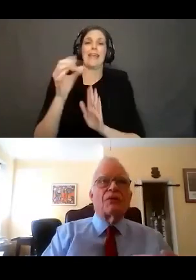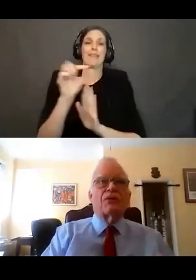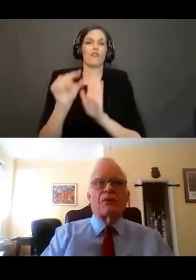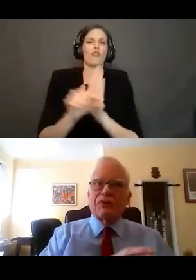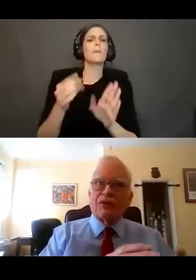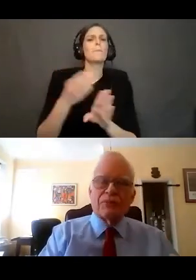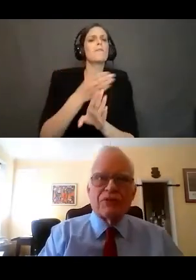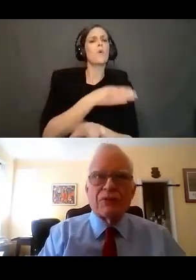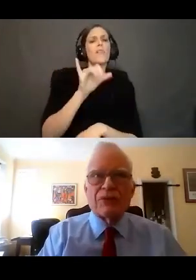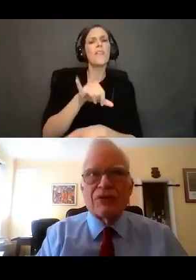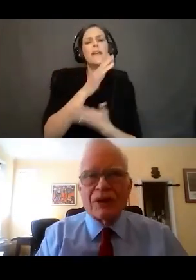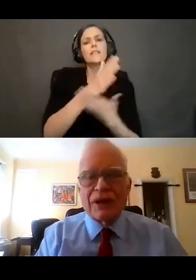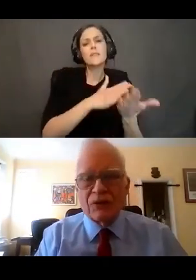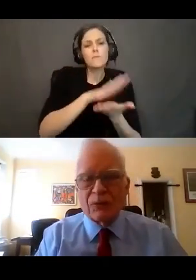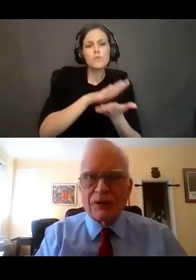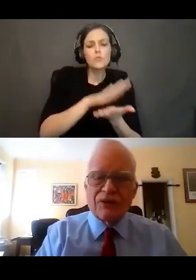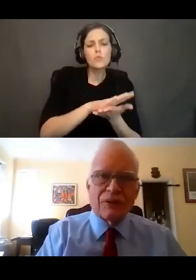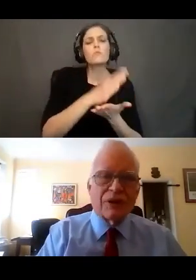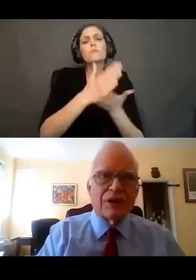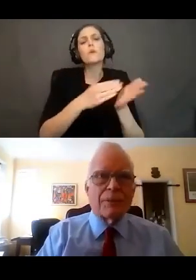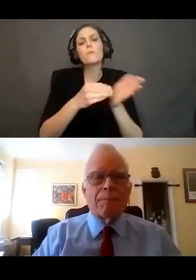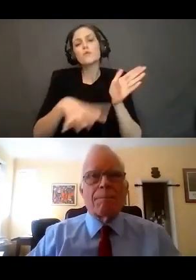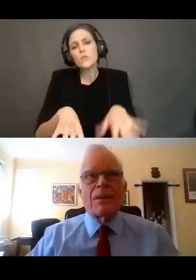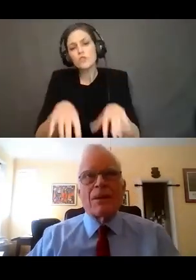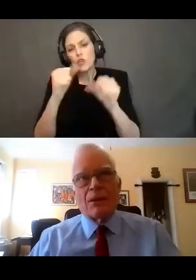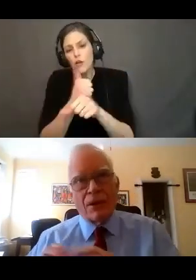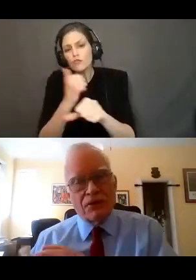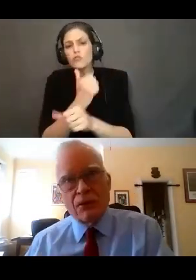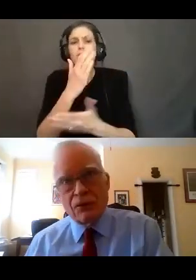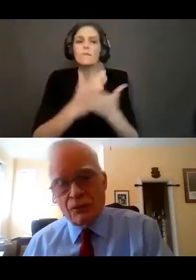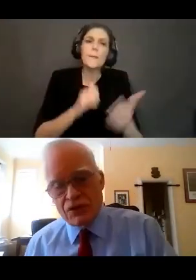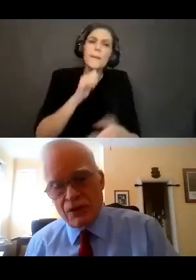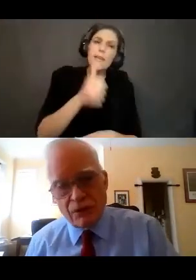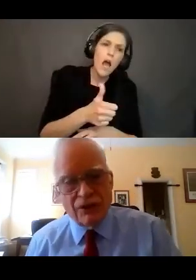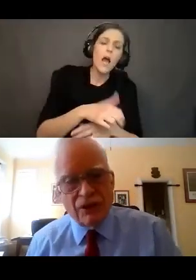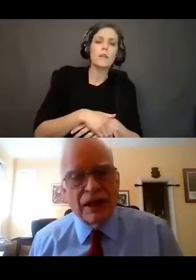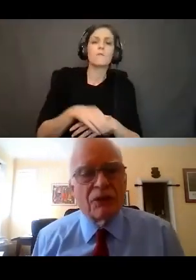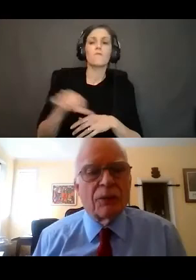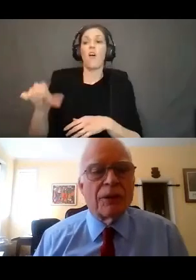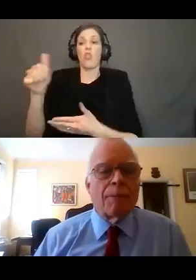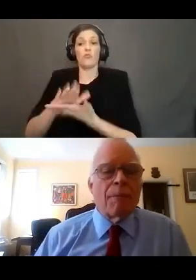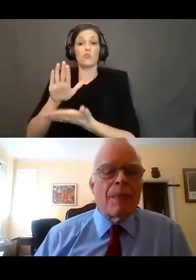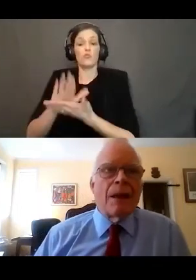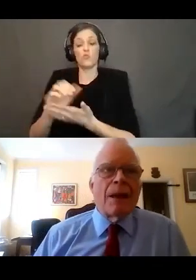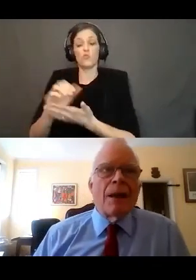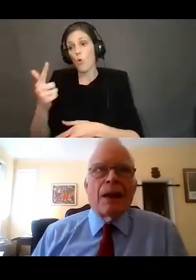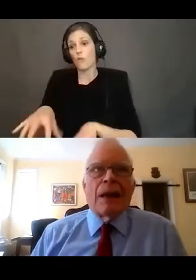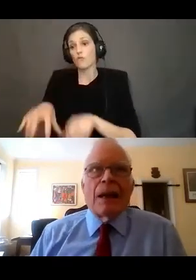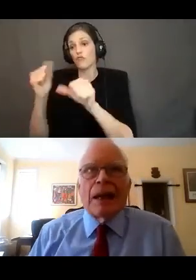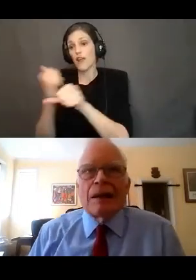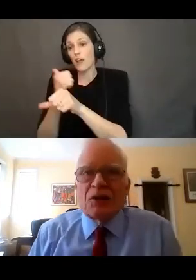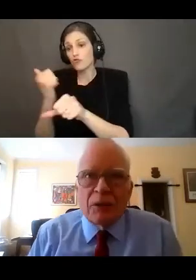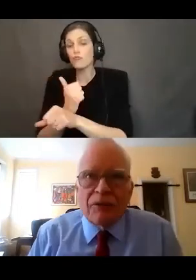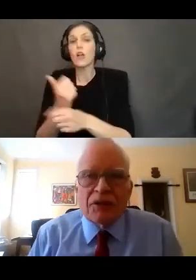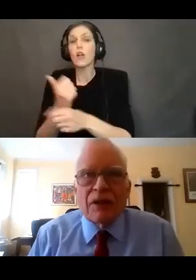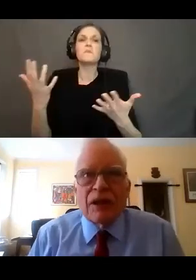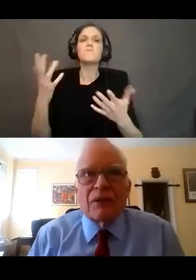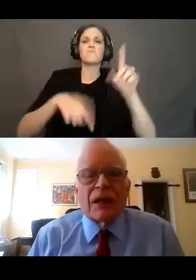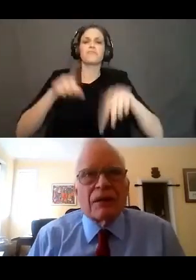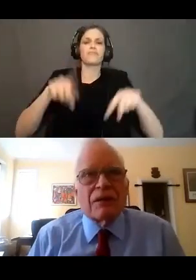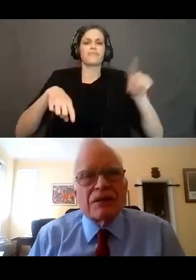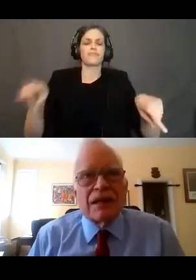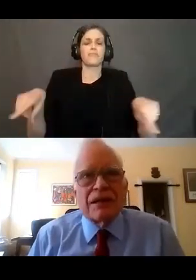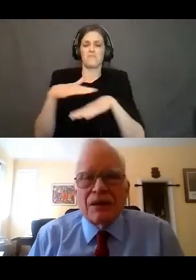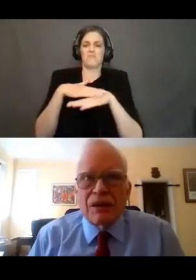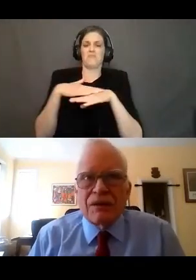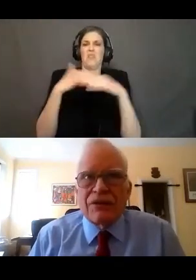were schools in which some students took algebra and some didn't. There were other schools in which everyone took algebra. At a superficial level,